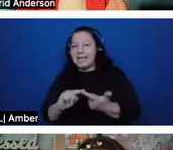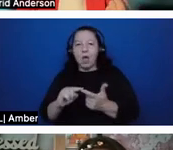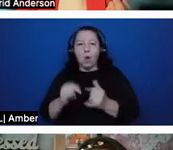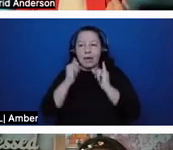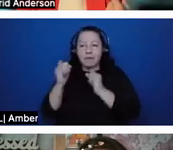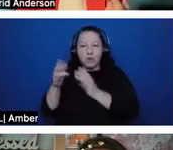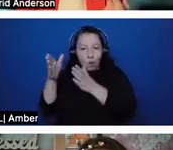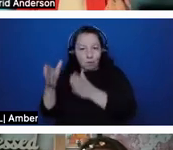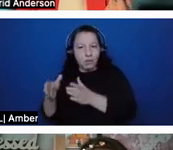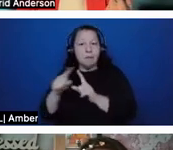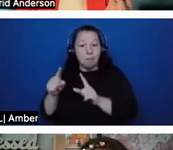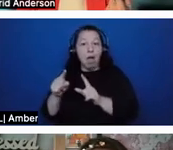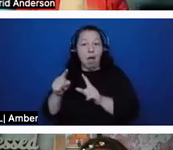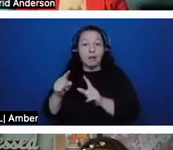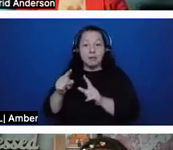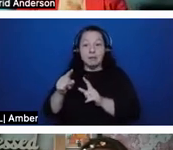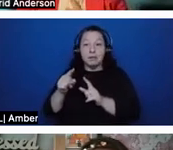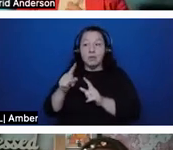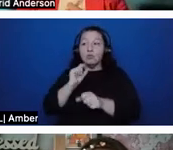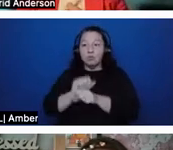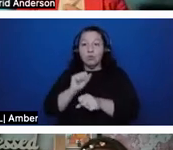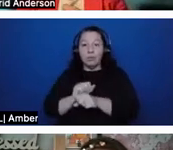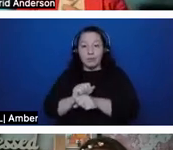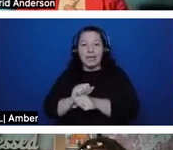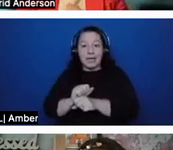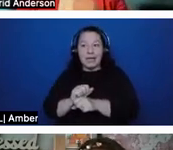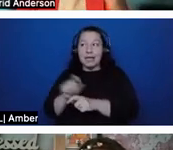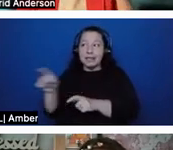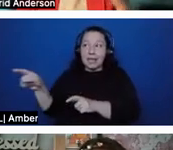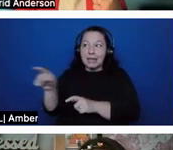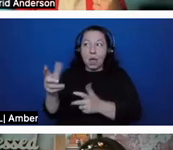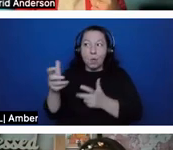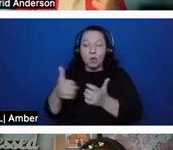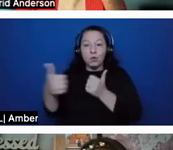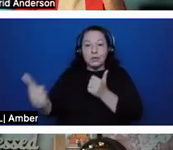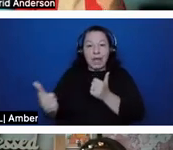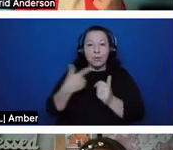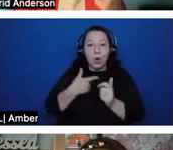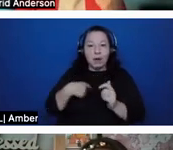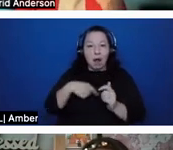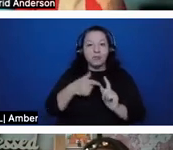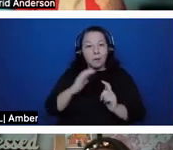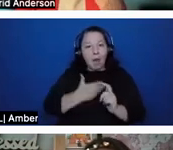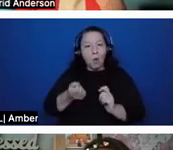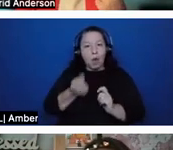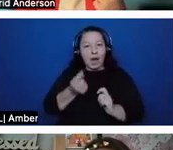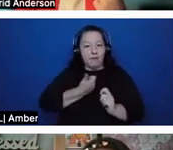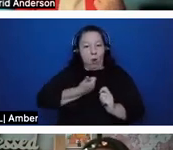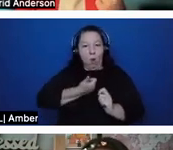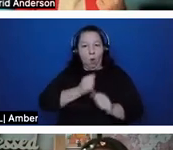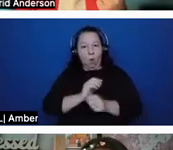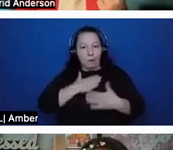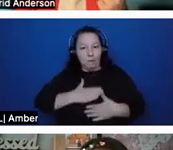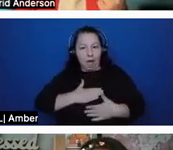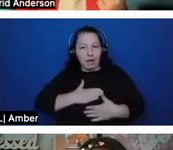predator, who want to separate us from our understanding of our body, who want to separate us from our sovereign